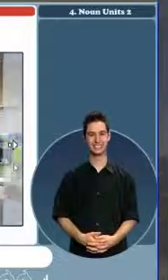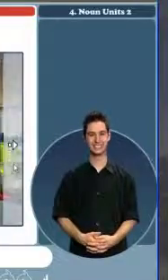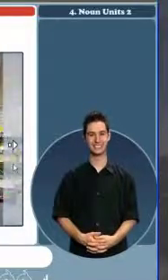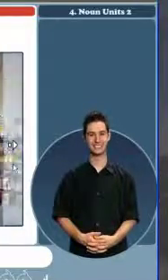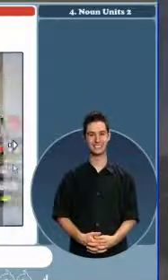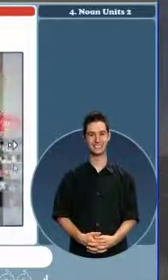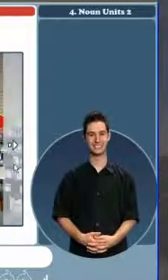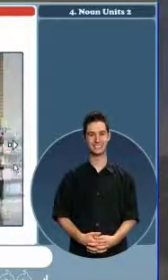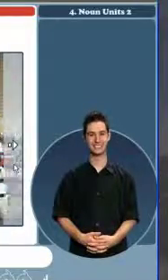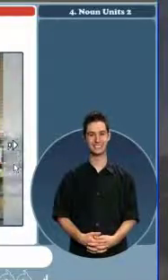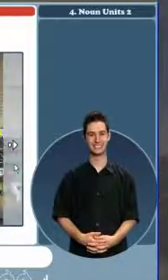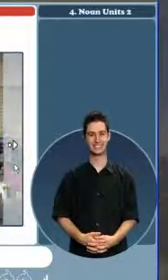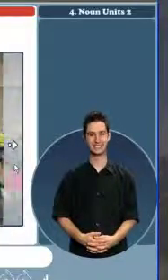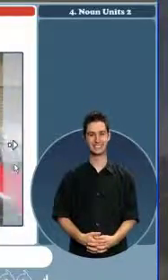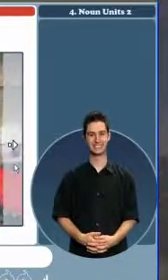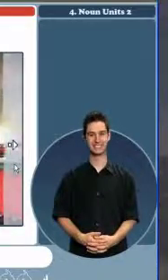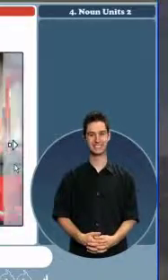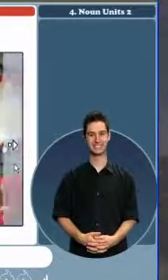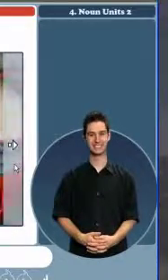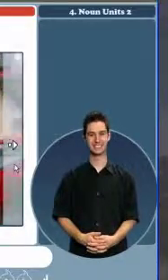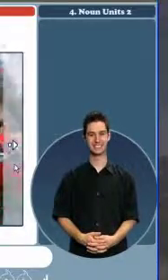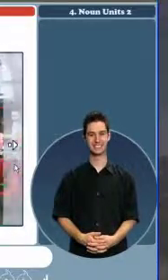Fantastic!